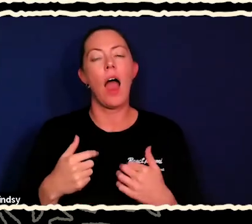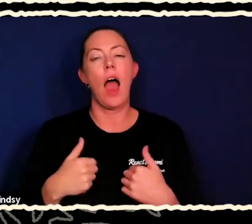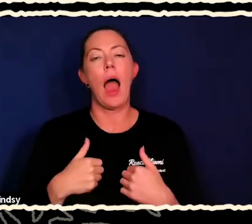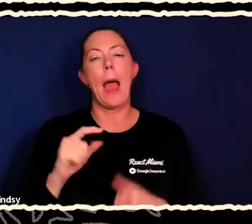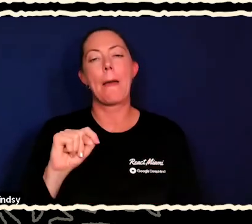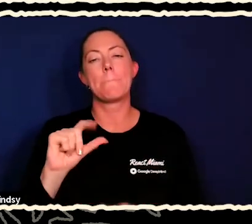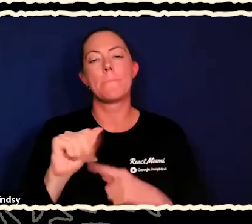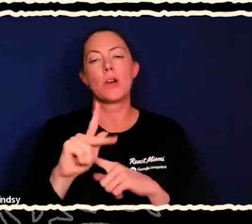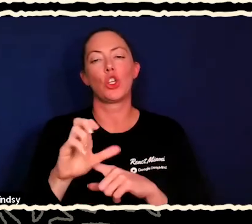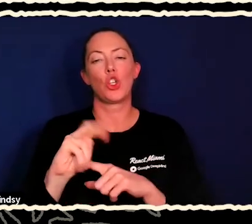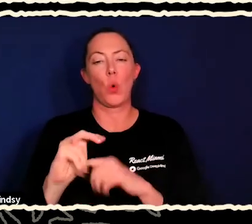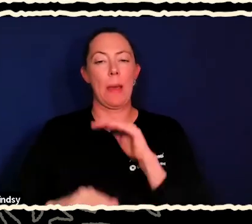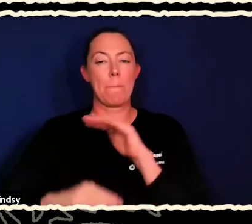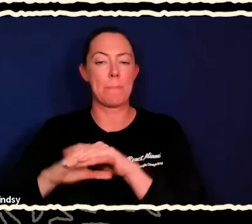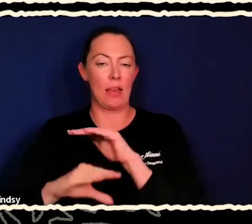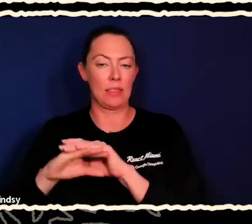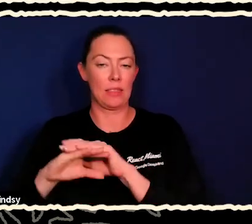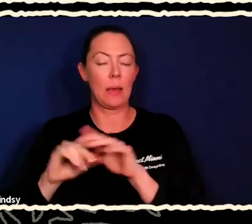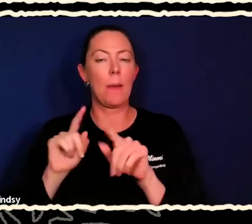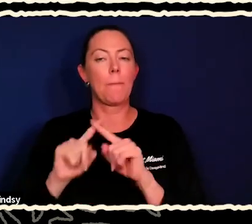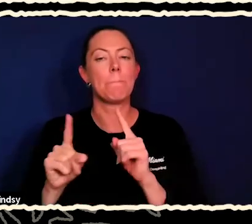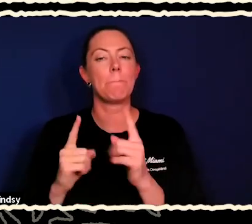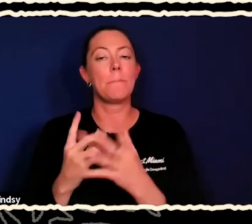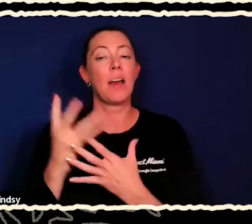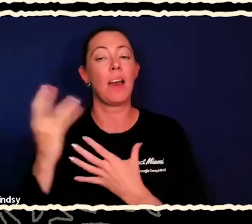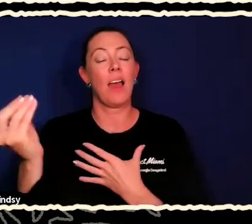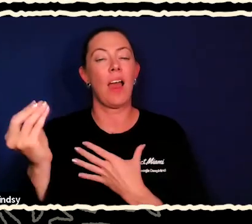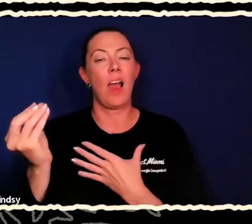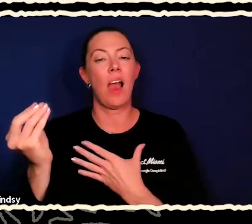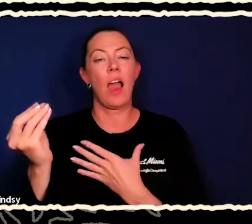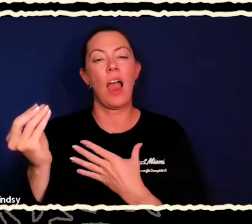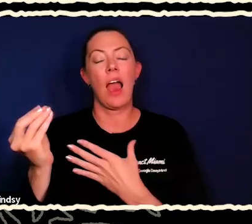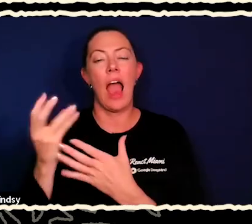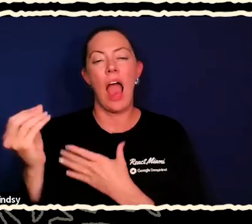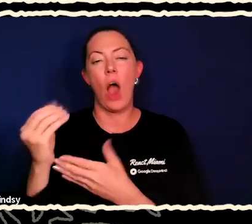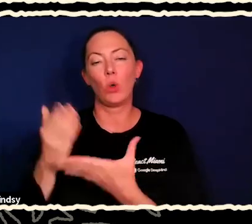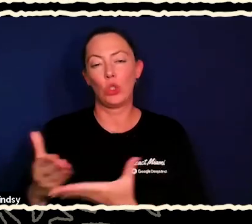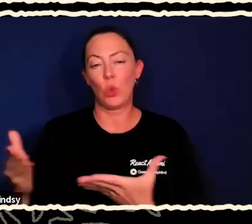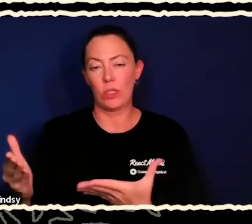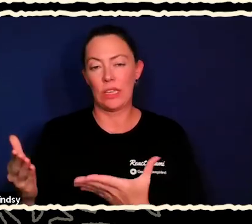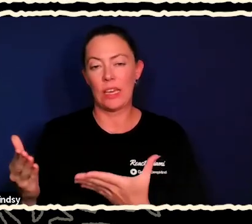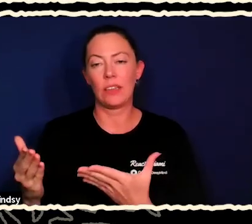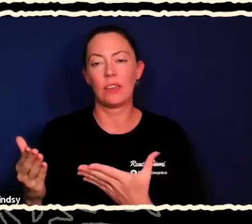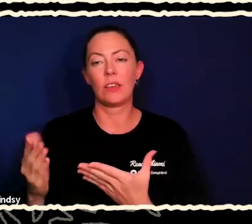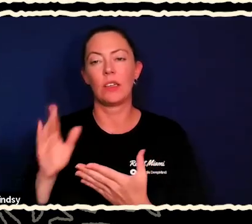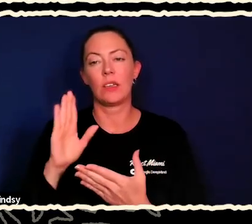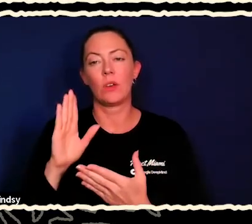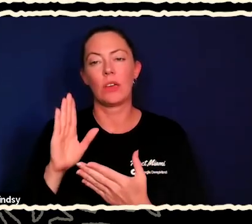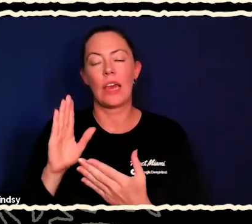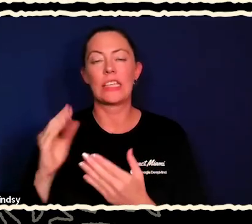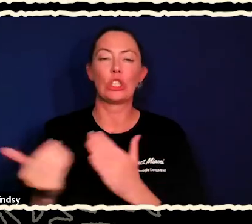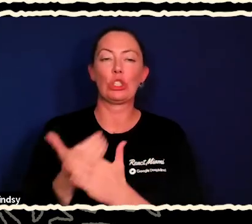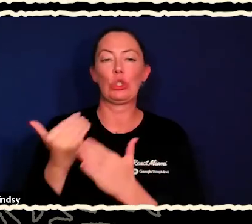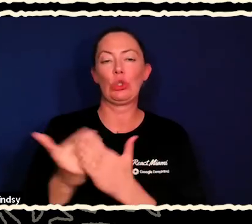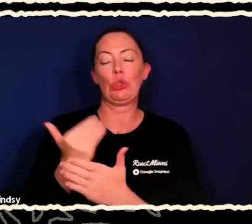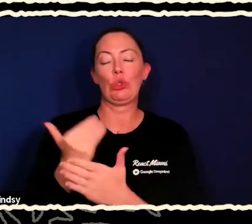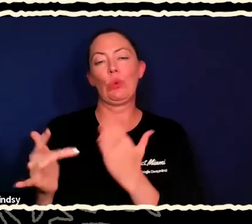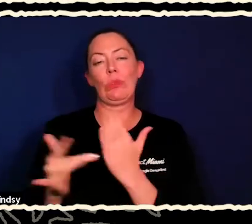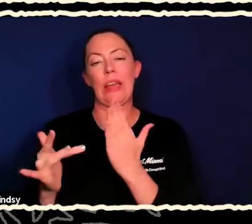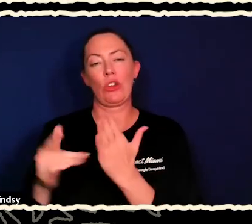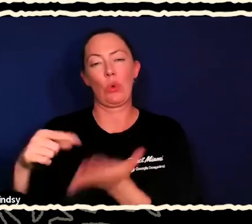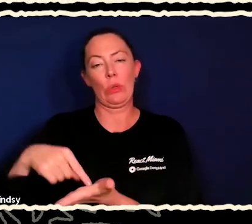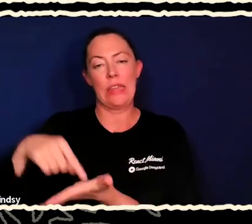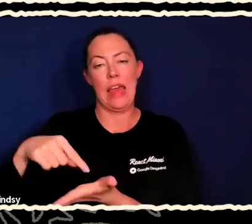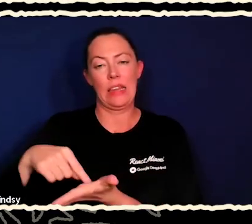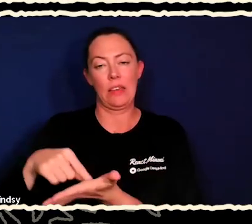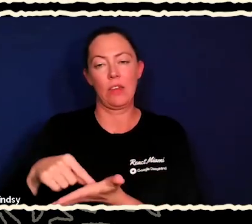the new technical debt. And I'm not going to touch super deep on this because I think this is a sentiment that you've heard from this stage from